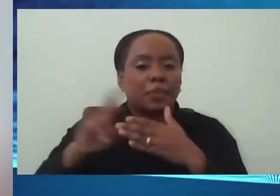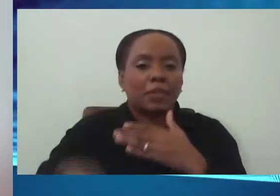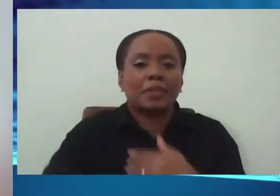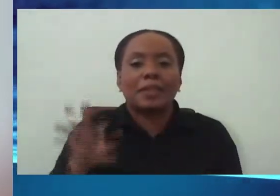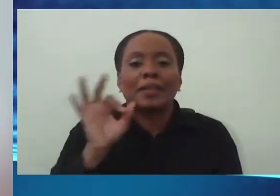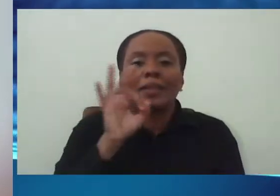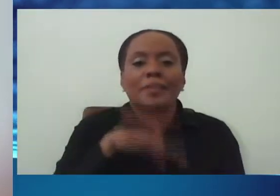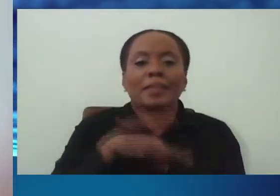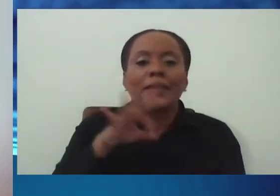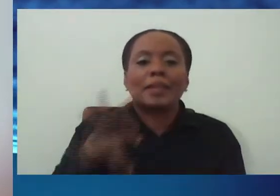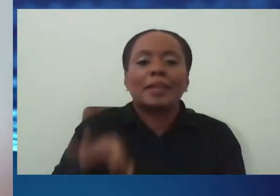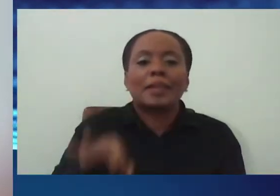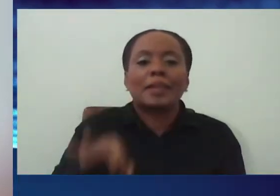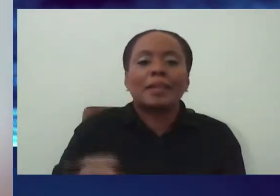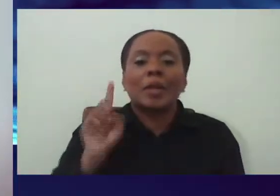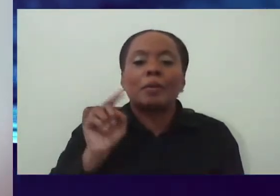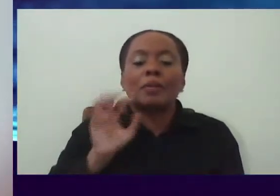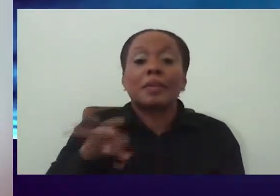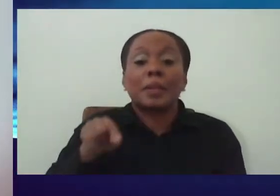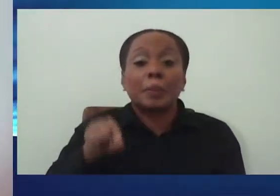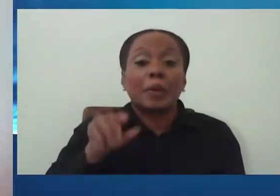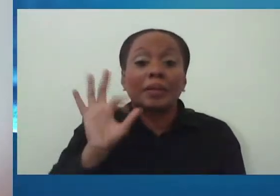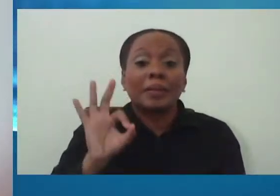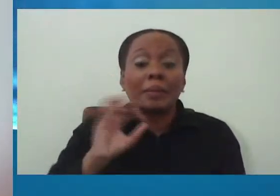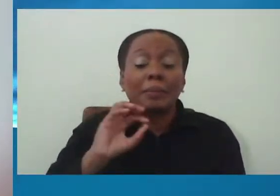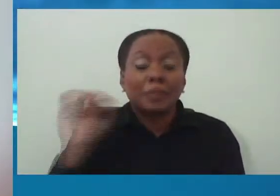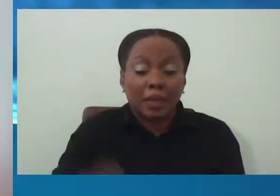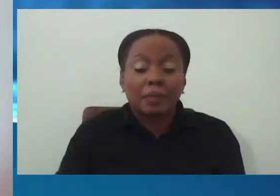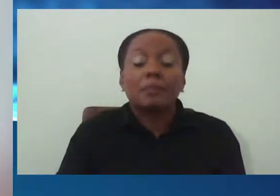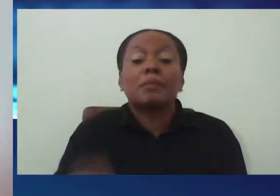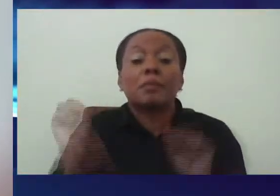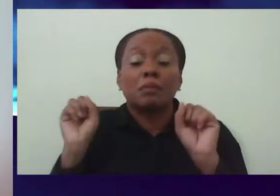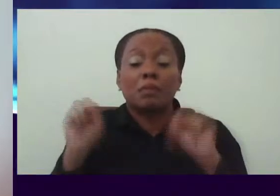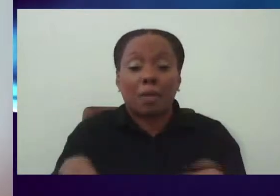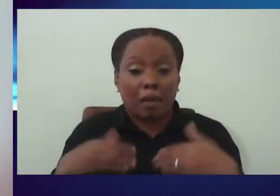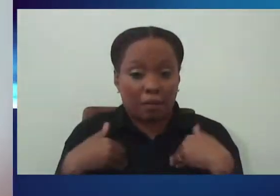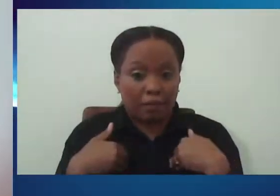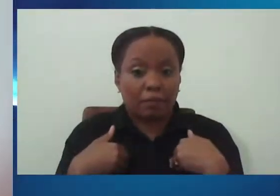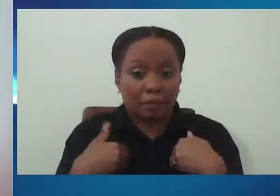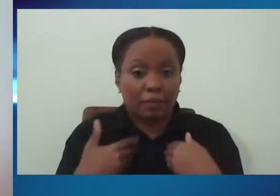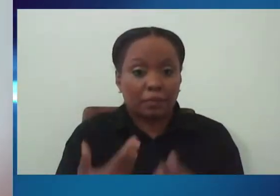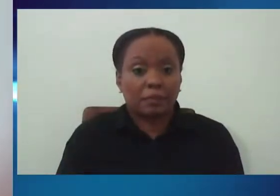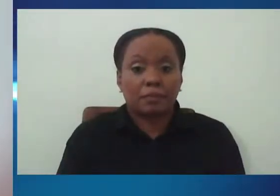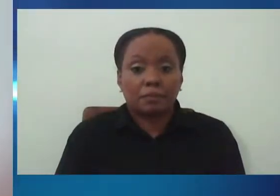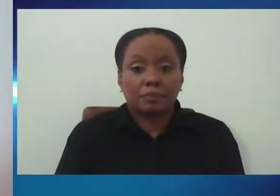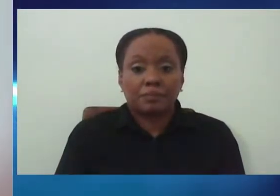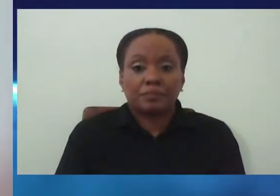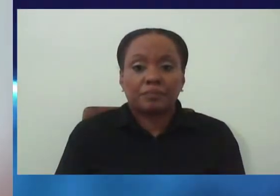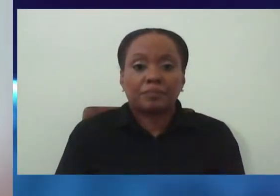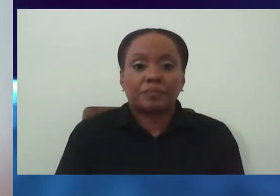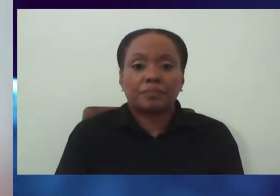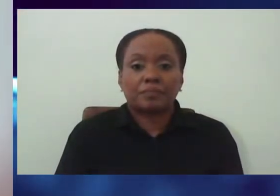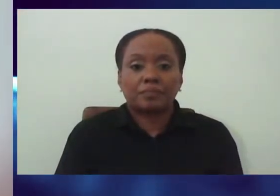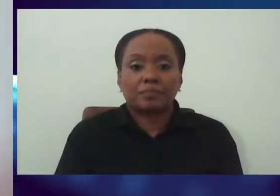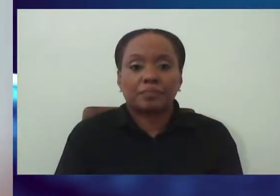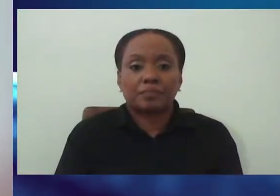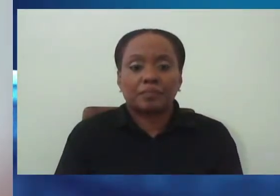99.99999% chance it is available, and we will make sure that you have it. And then the other piece